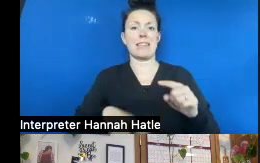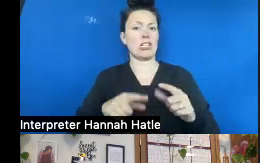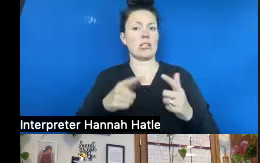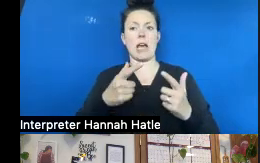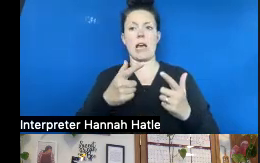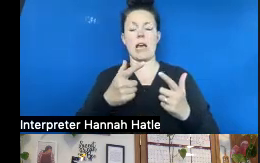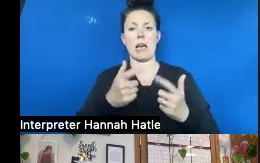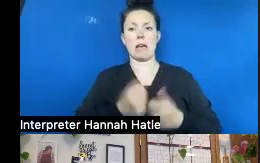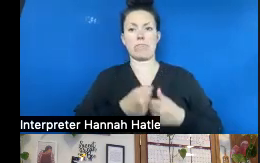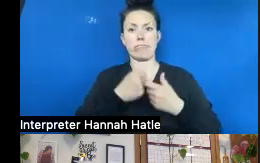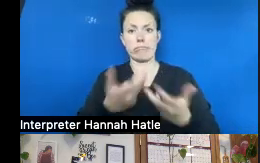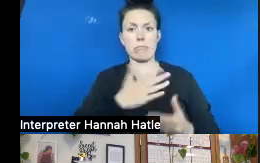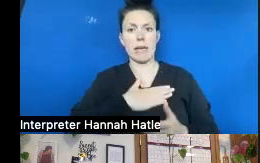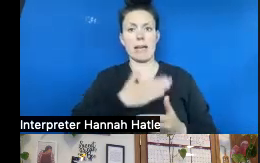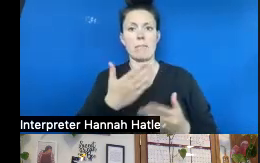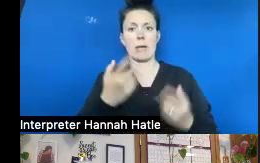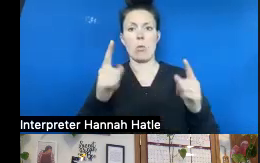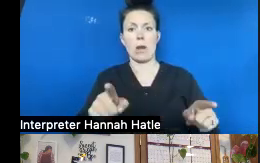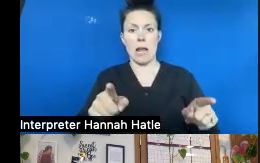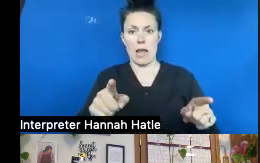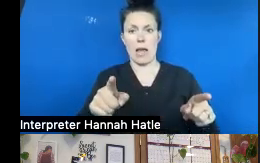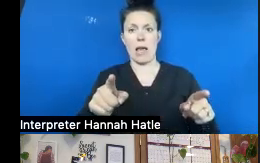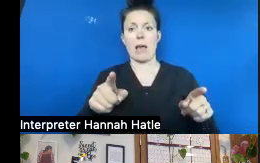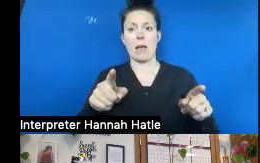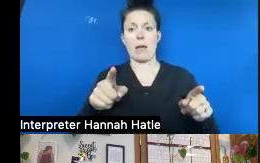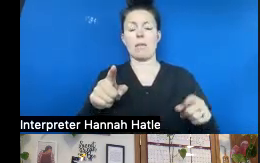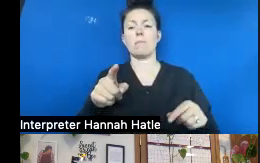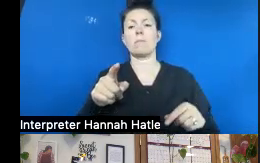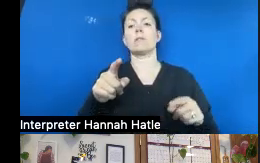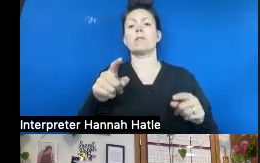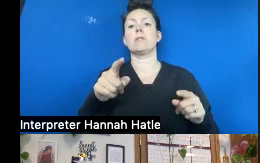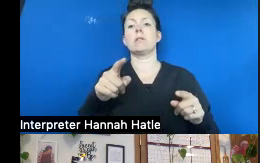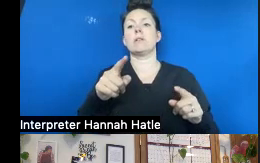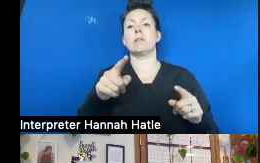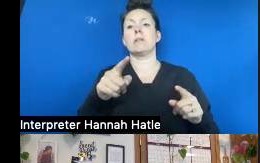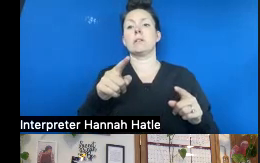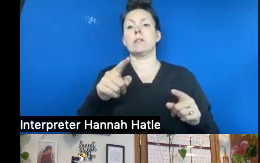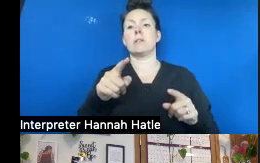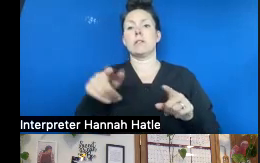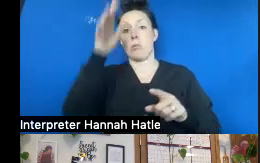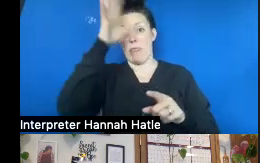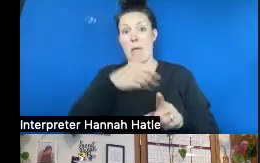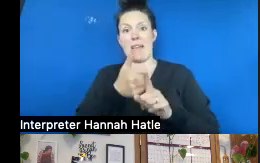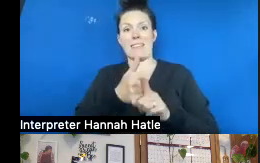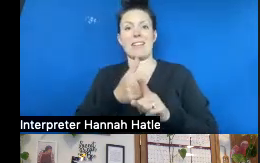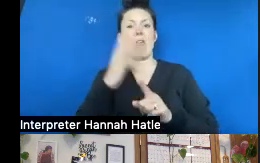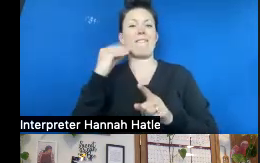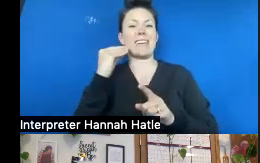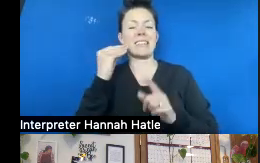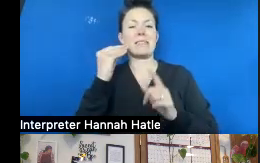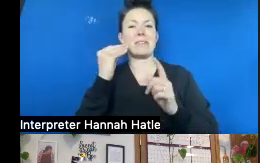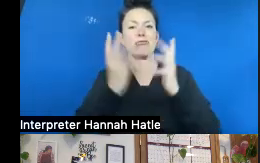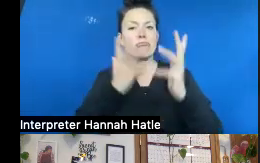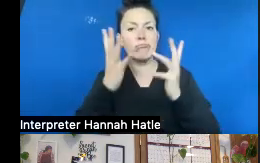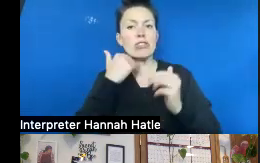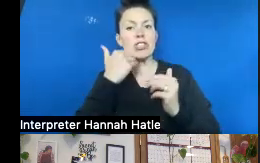of another man that violated him. So there's a lot of shame and embarrassment and